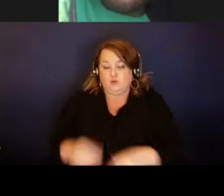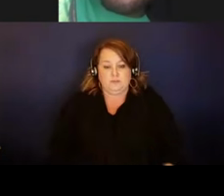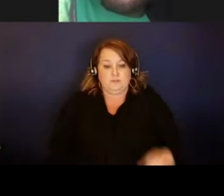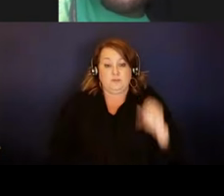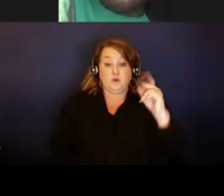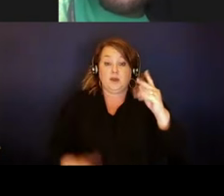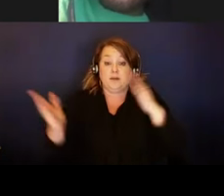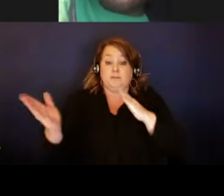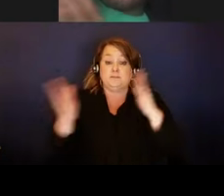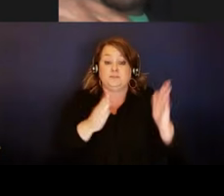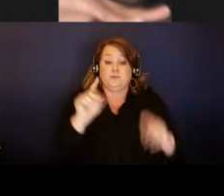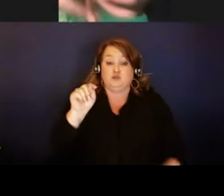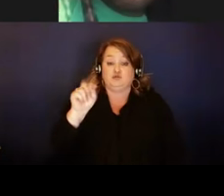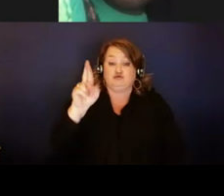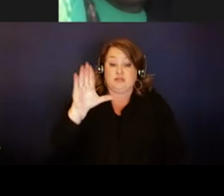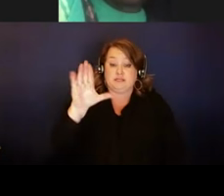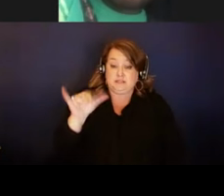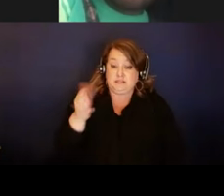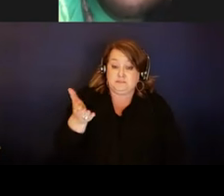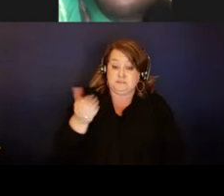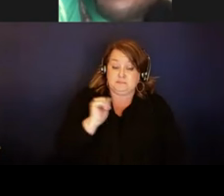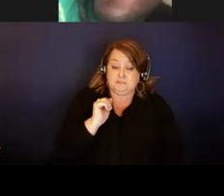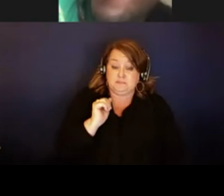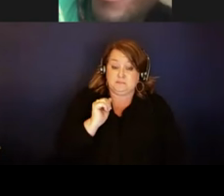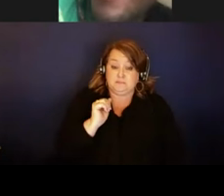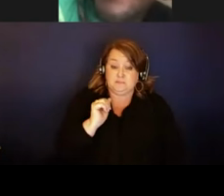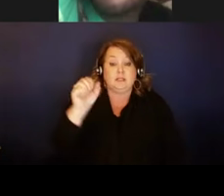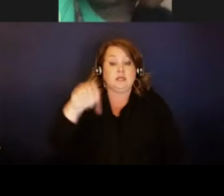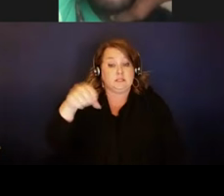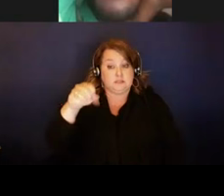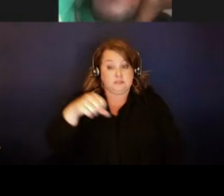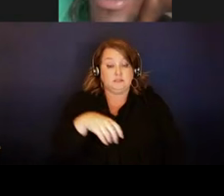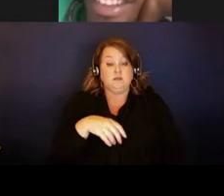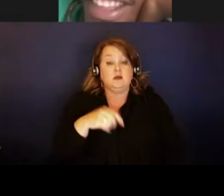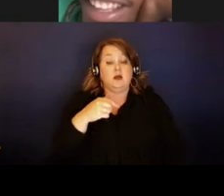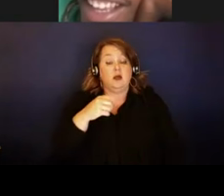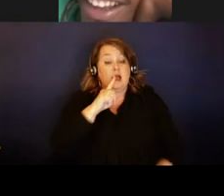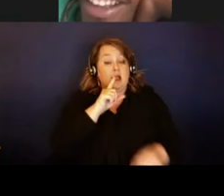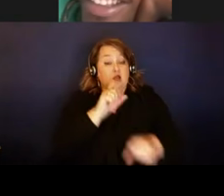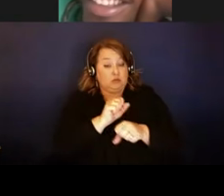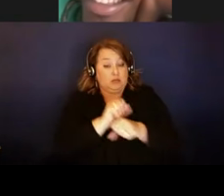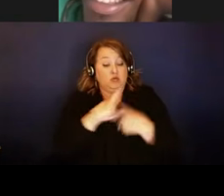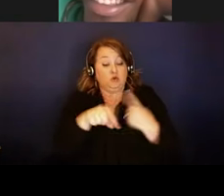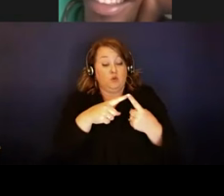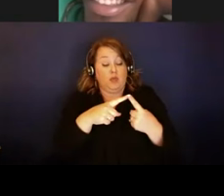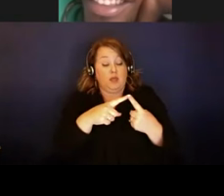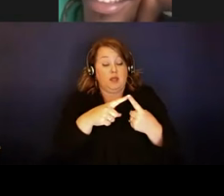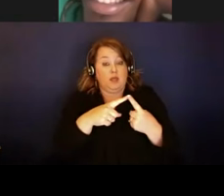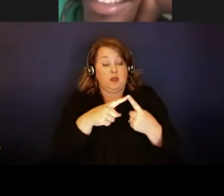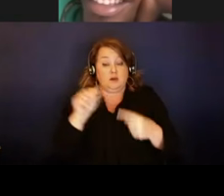Okay. Tracy, do you want to chime in on this? Sure. Actually, when the